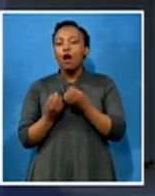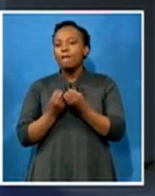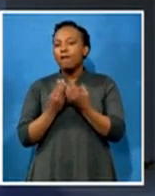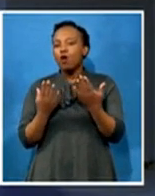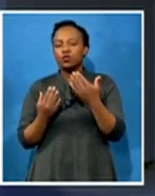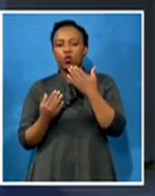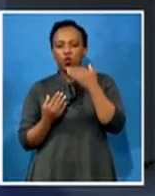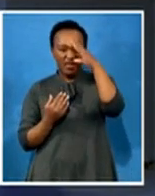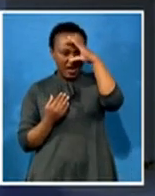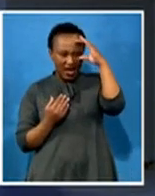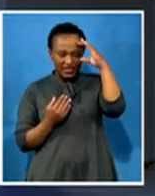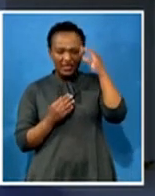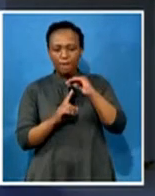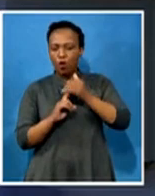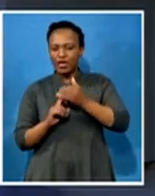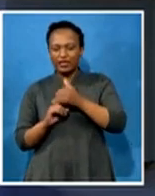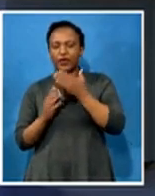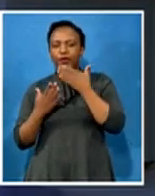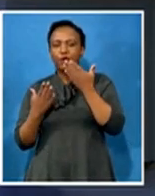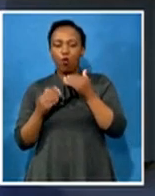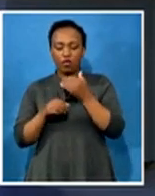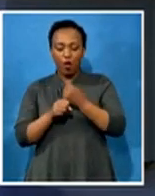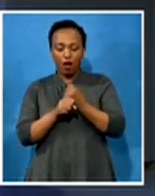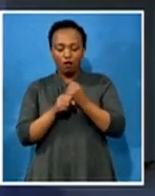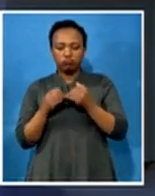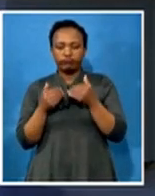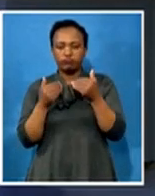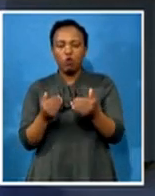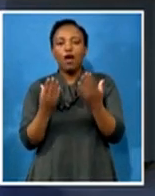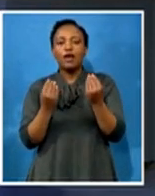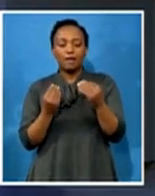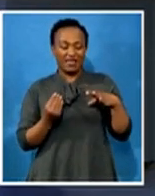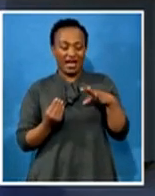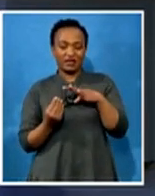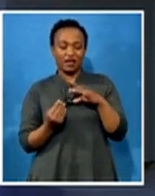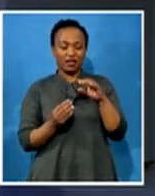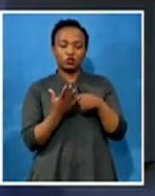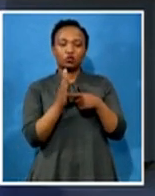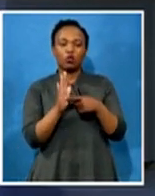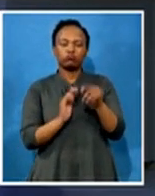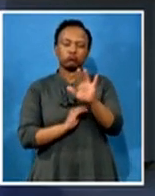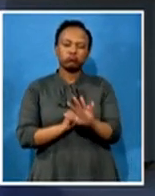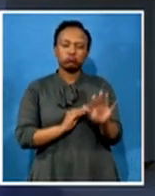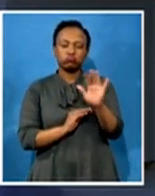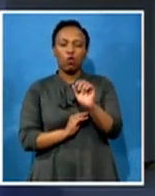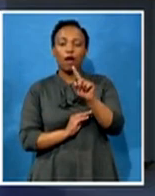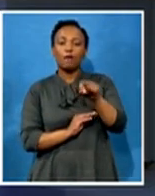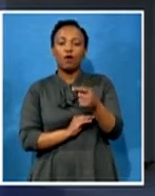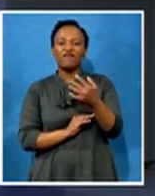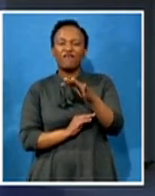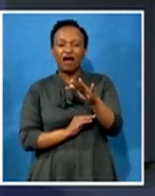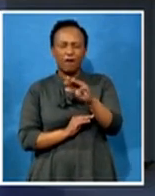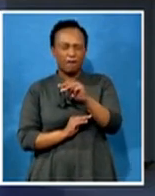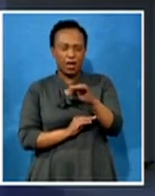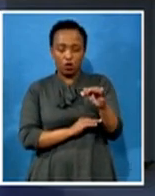frontline jobs. Figures from the council shows that an estimated 1.5 million health workers have contracted the novel